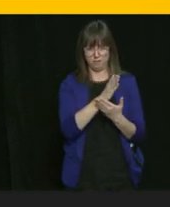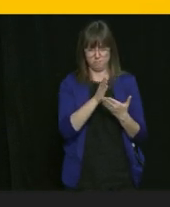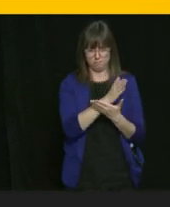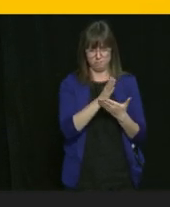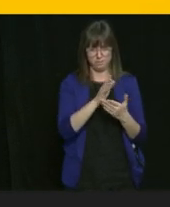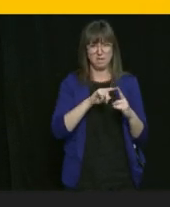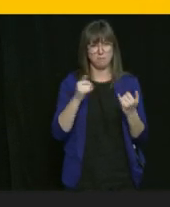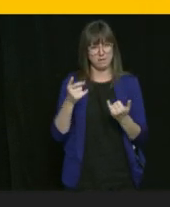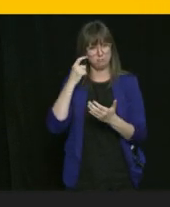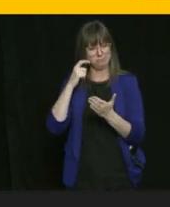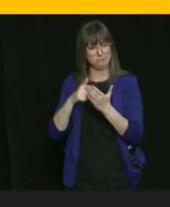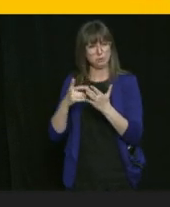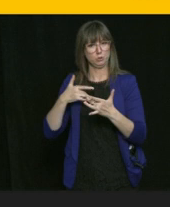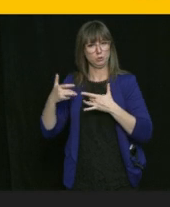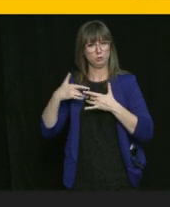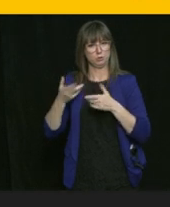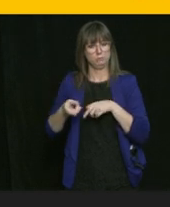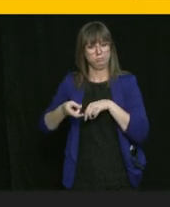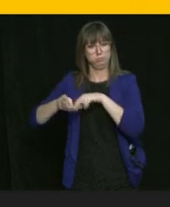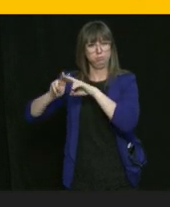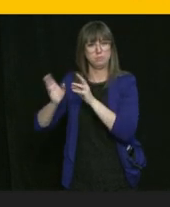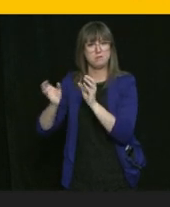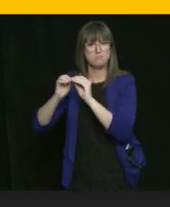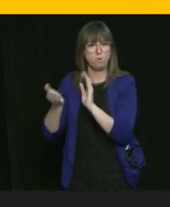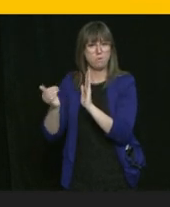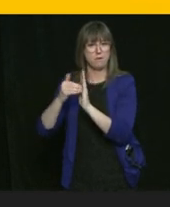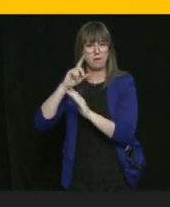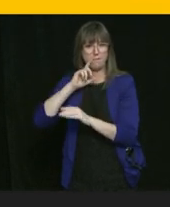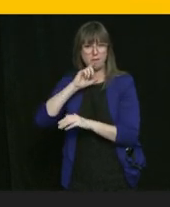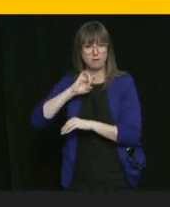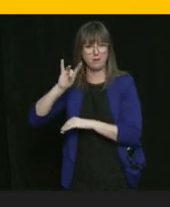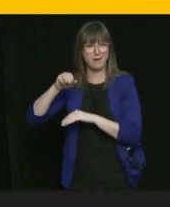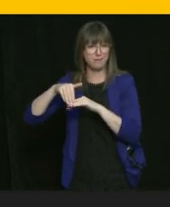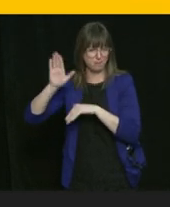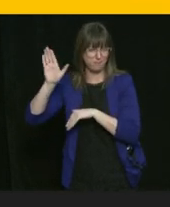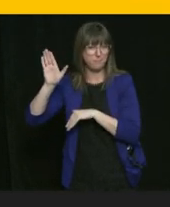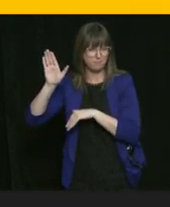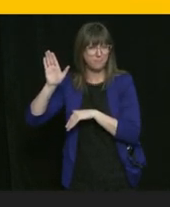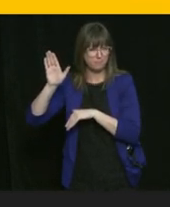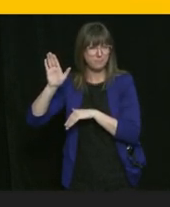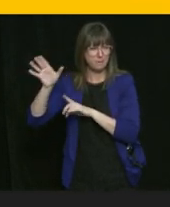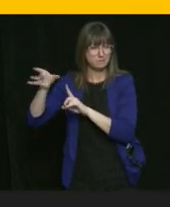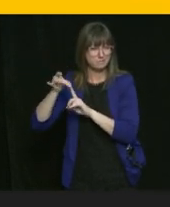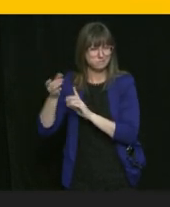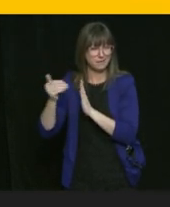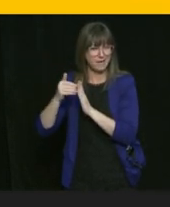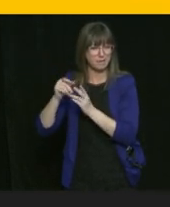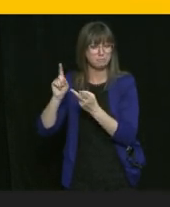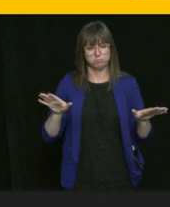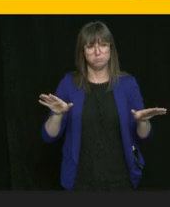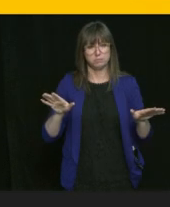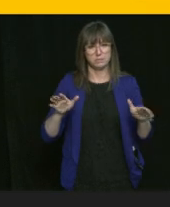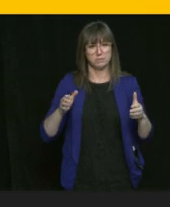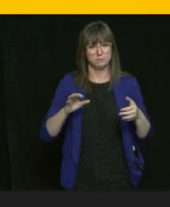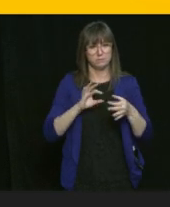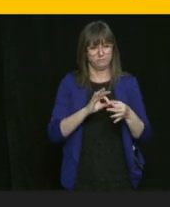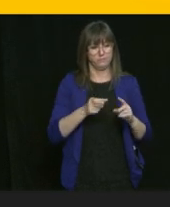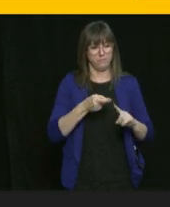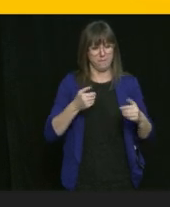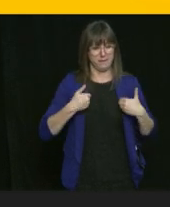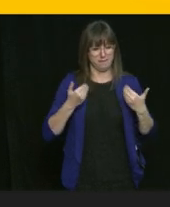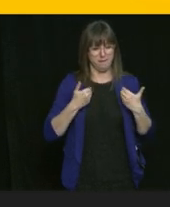concerning rise in the incidence among individuals 80 years of age and older, which is the age group at highest risks,